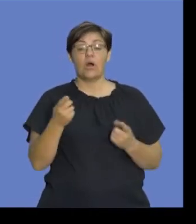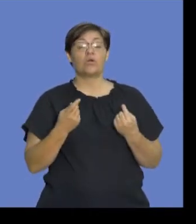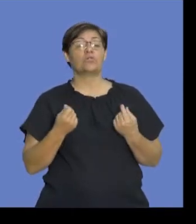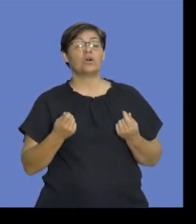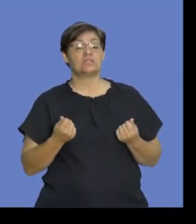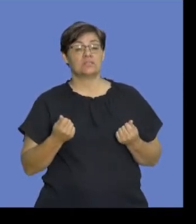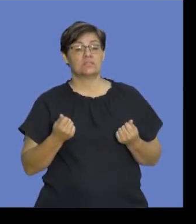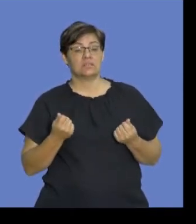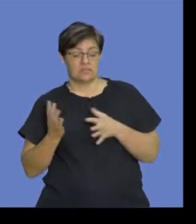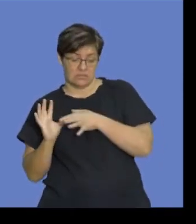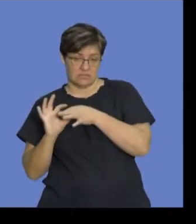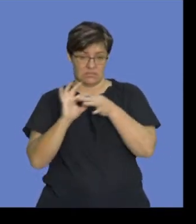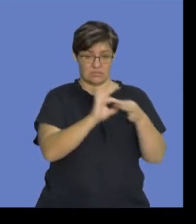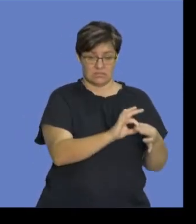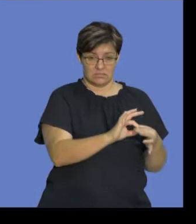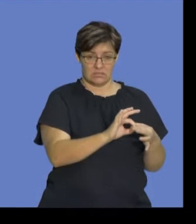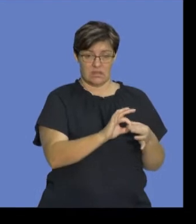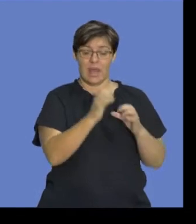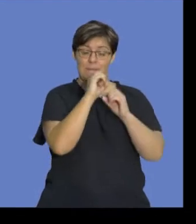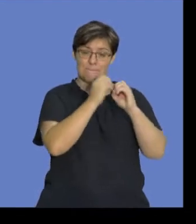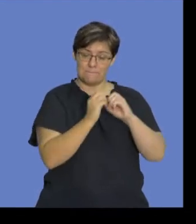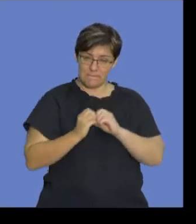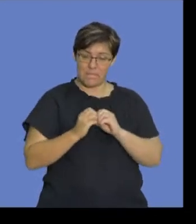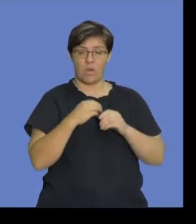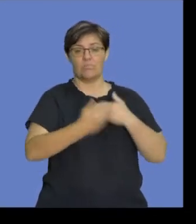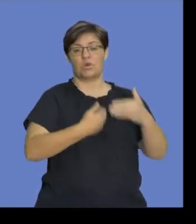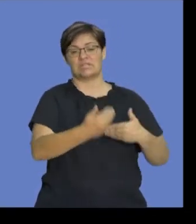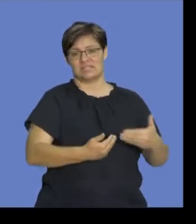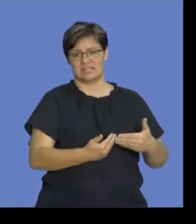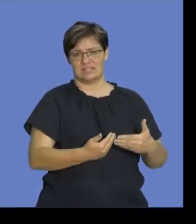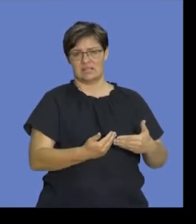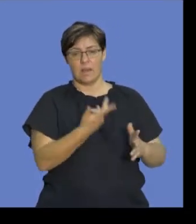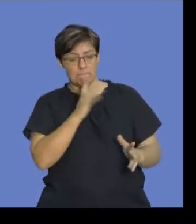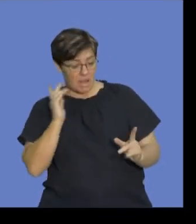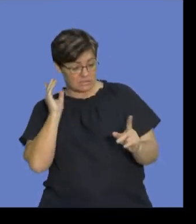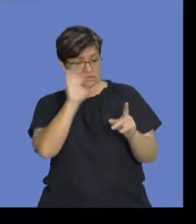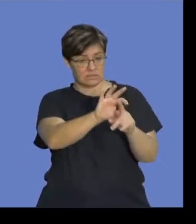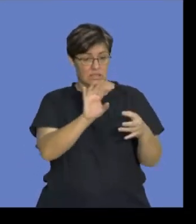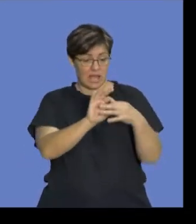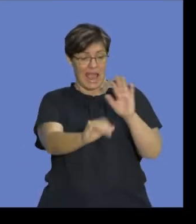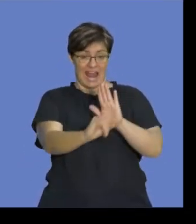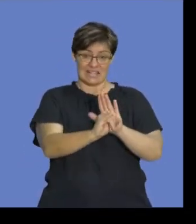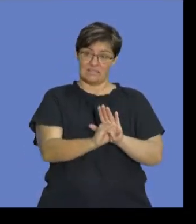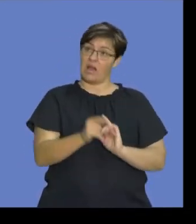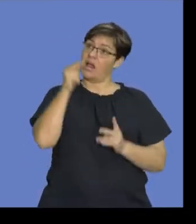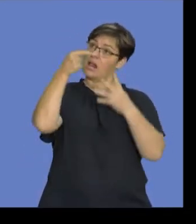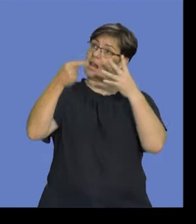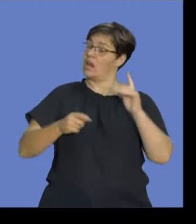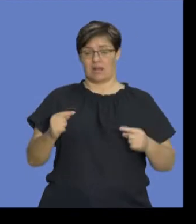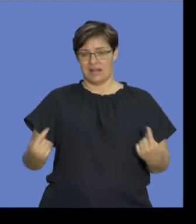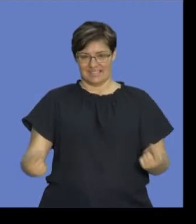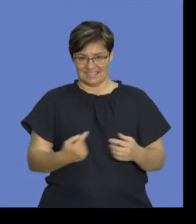those costs which are associated with the manufacturing process but cannot be directly